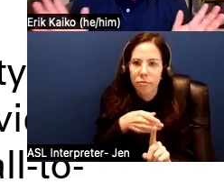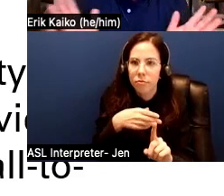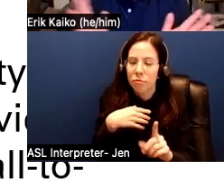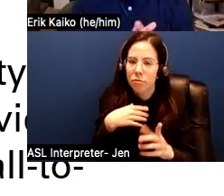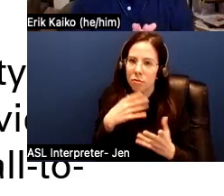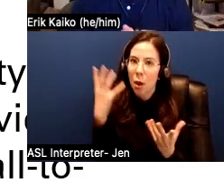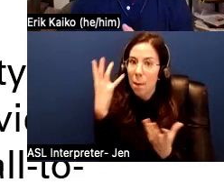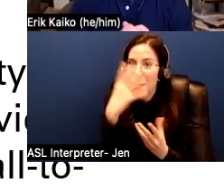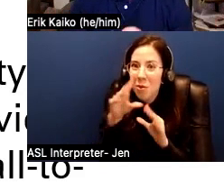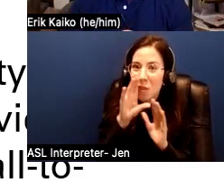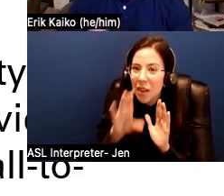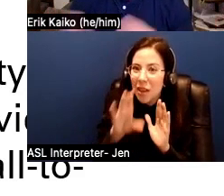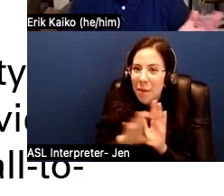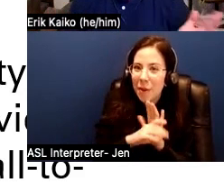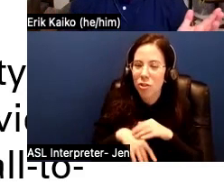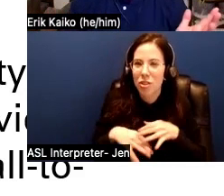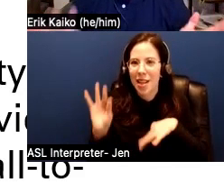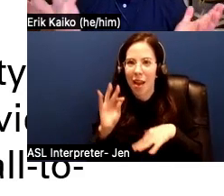beautiful image,